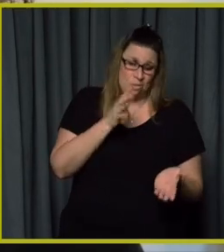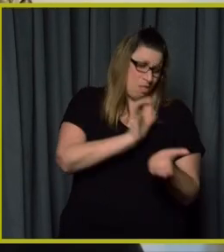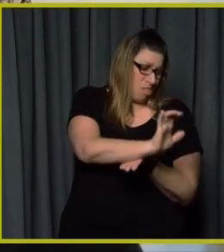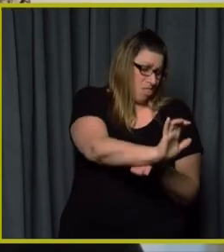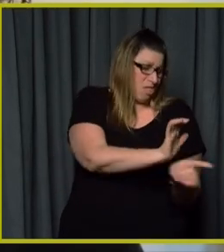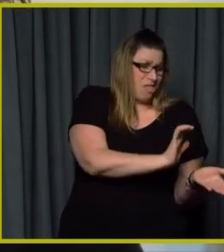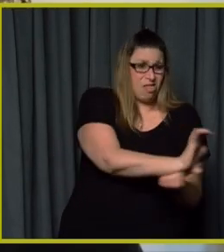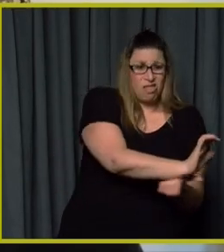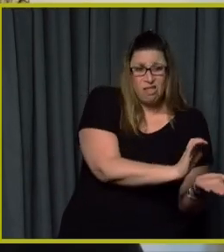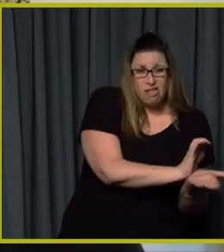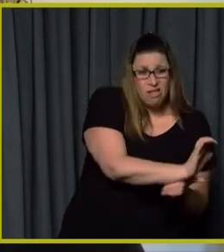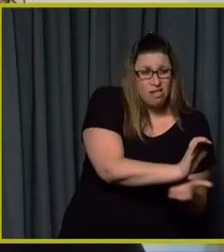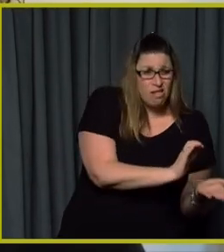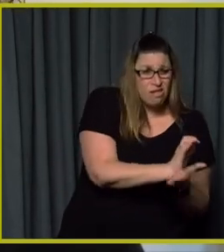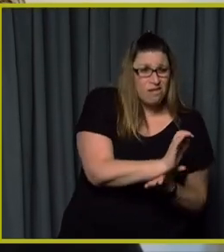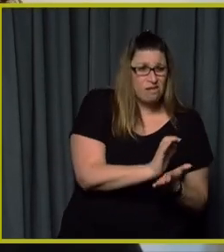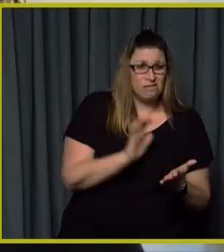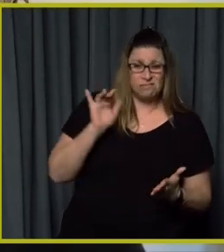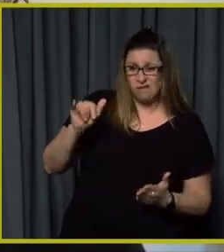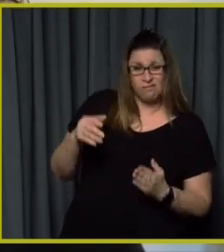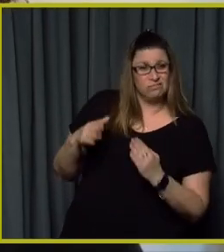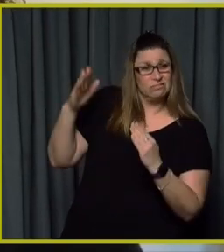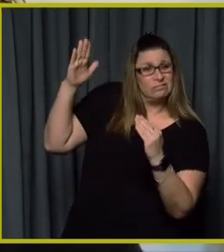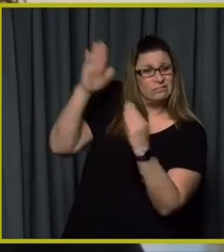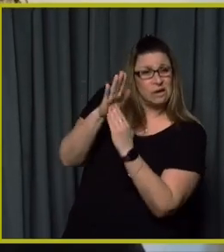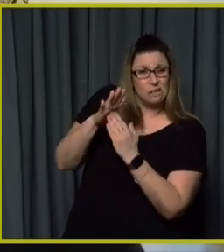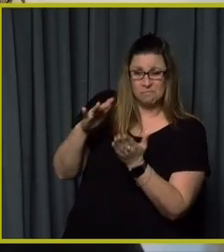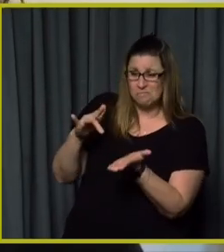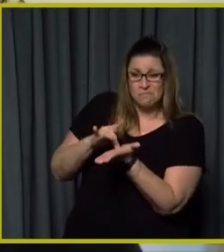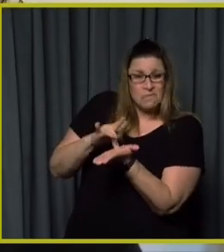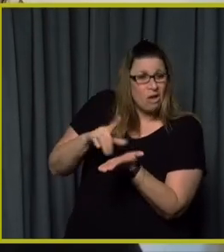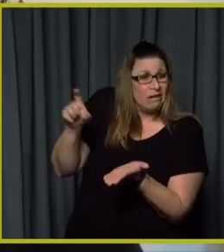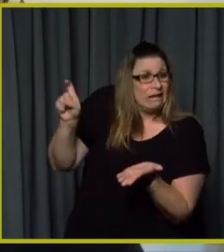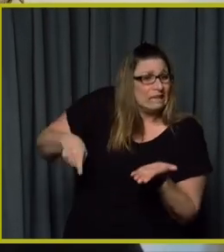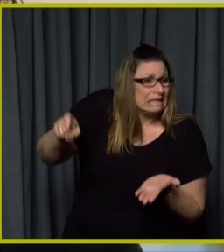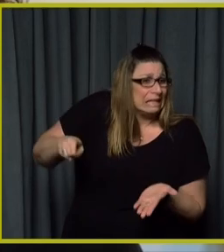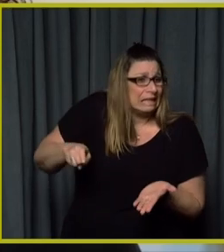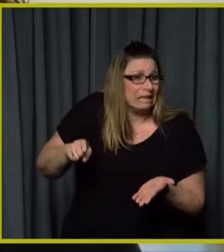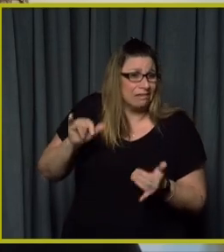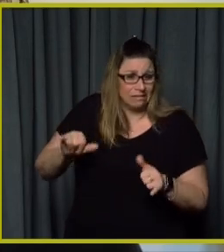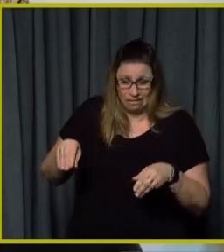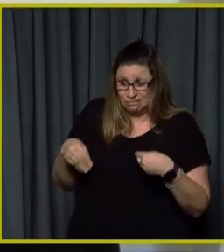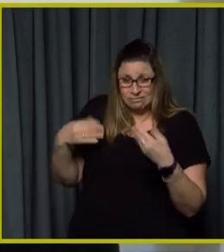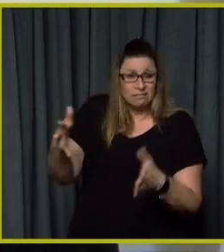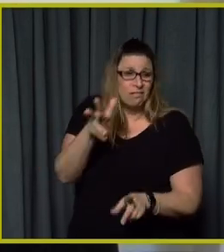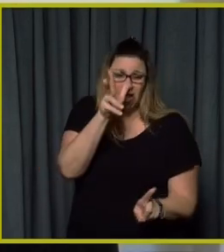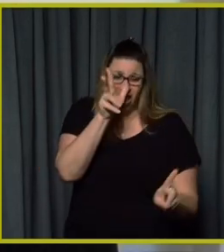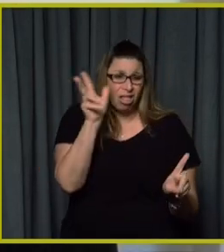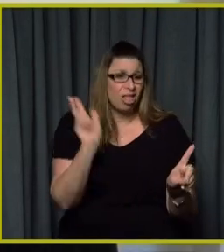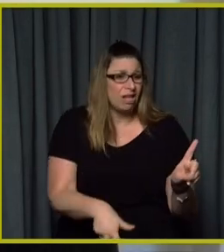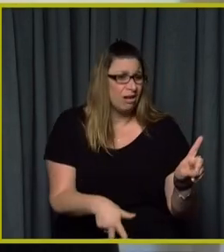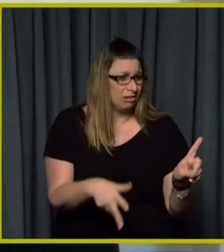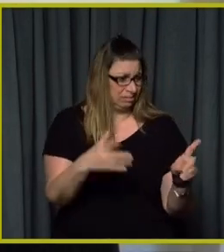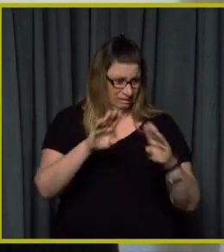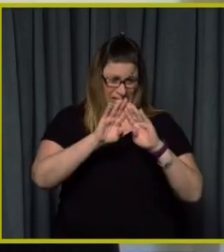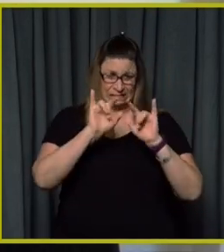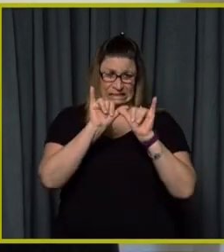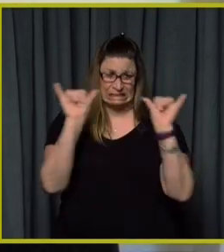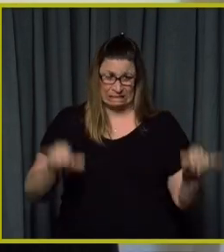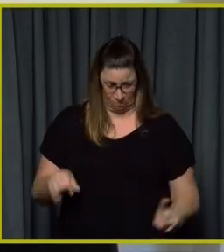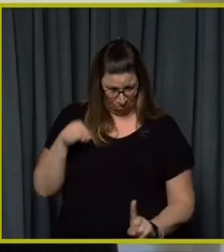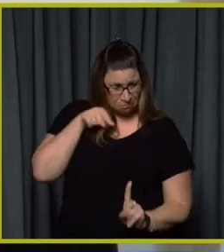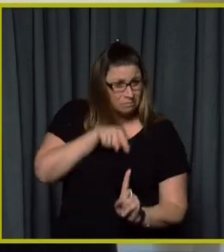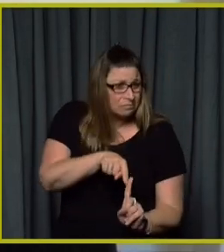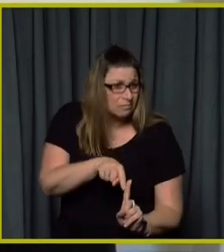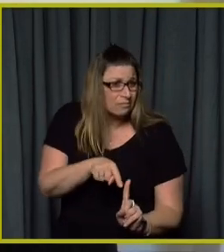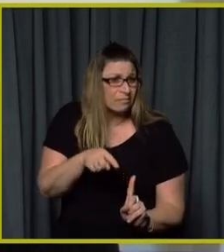healthcare technology in the world, but the worst provision. This is a system that must change. It's now time to hear from the front lines